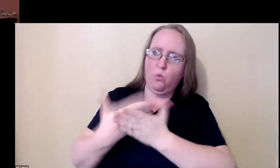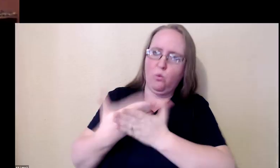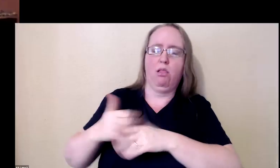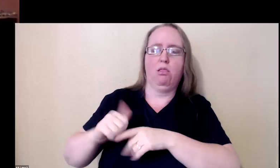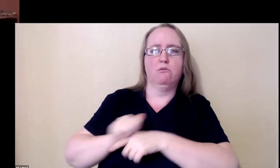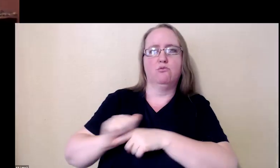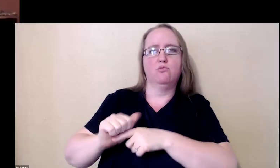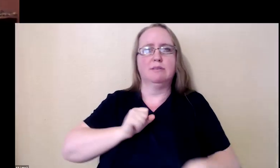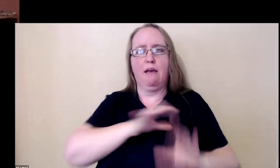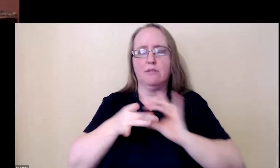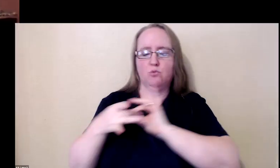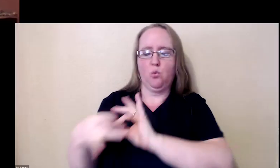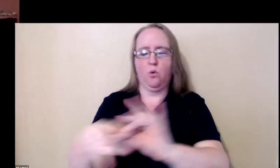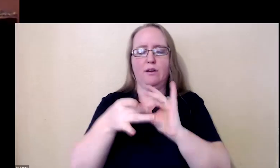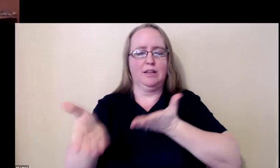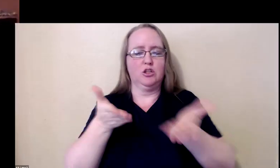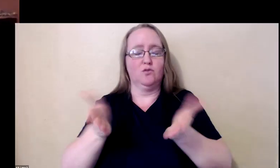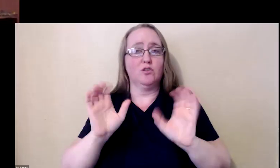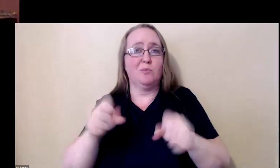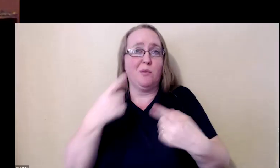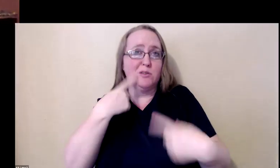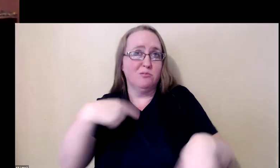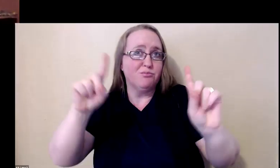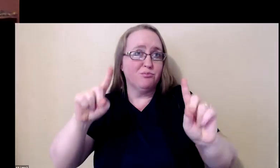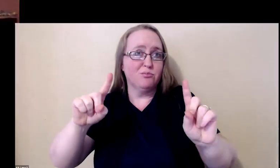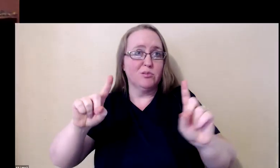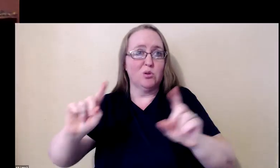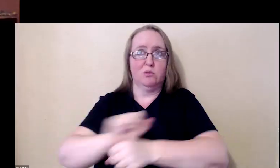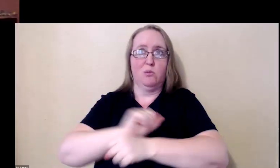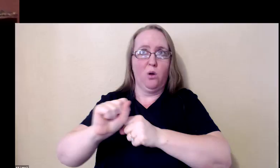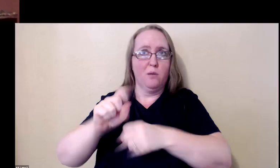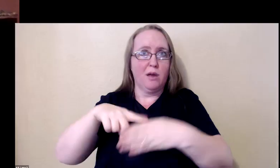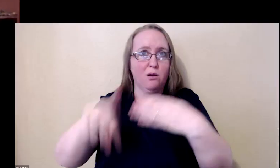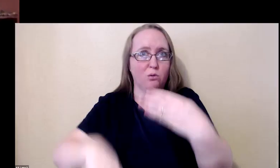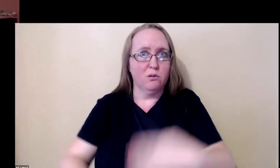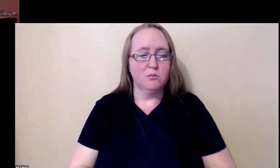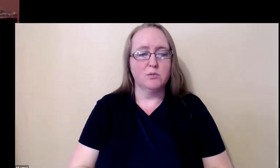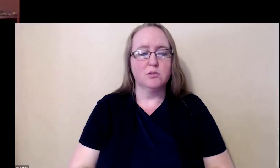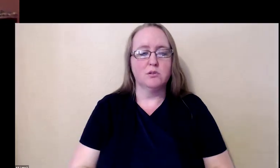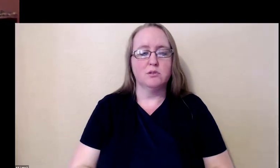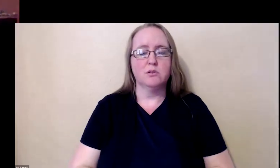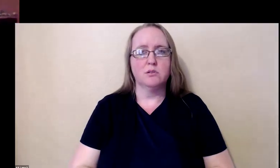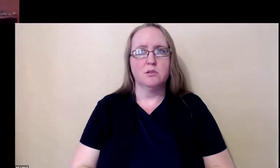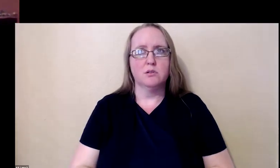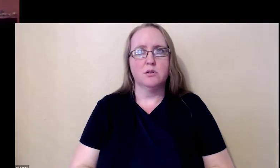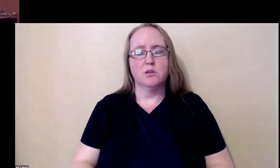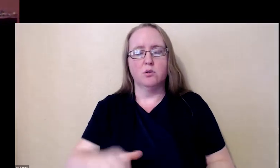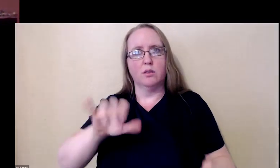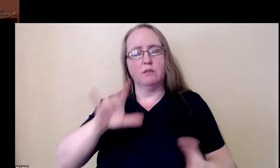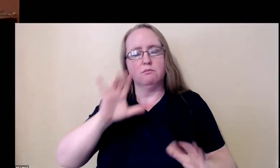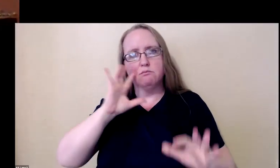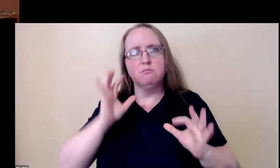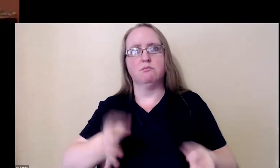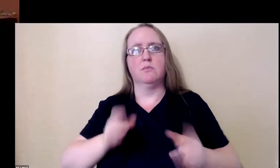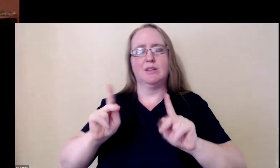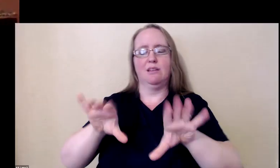services to achieve those meaningful employment outcomes. And so this is definitely a population that we